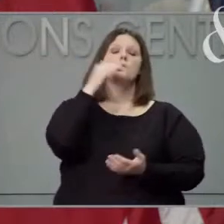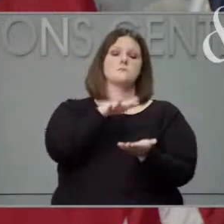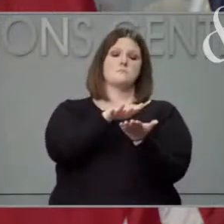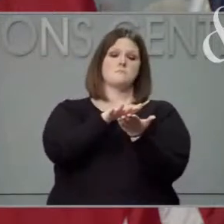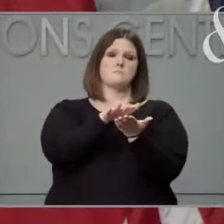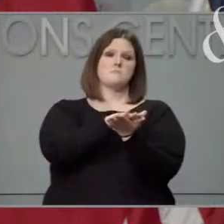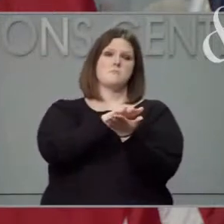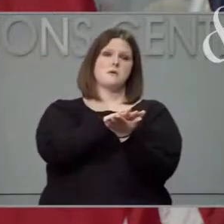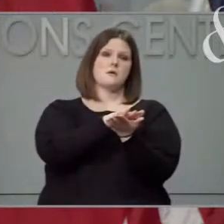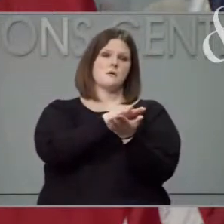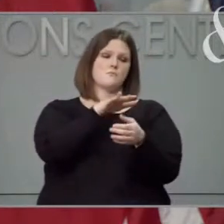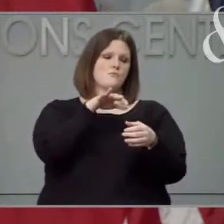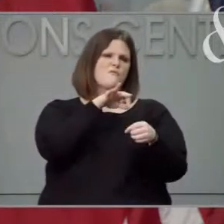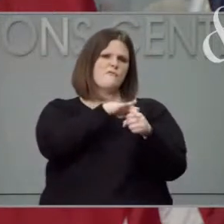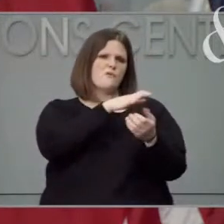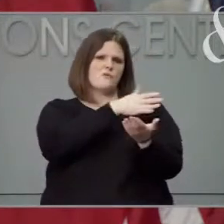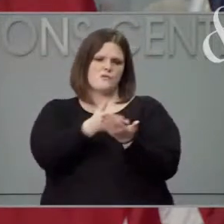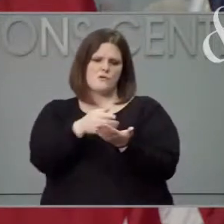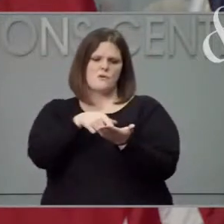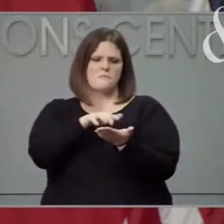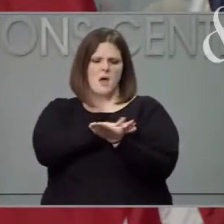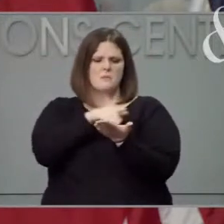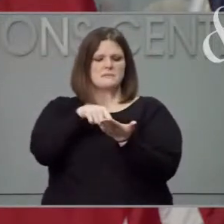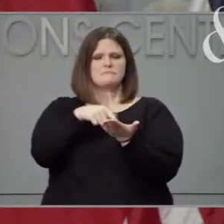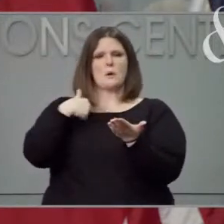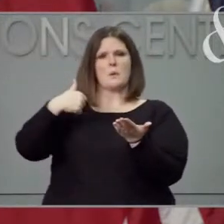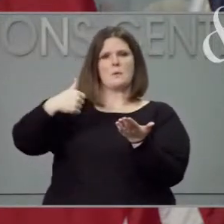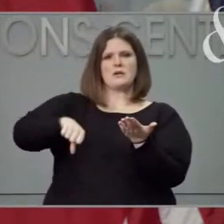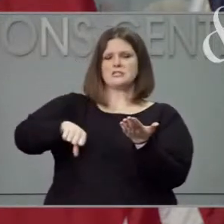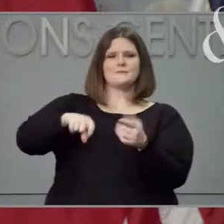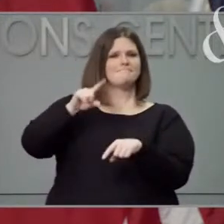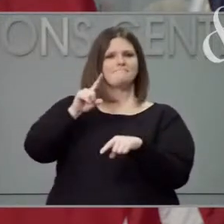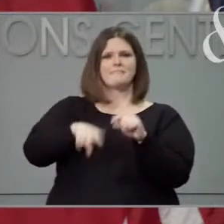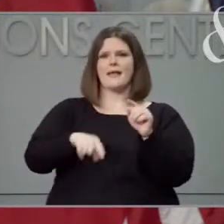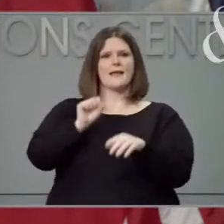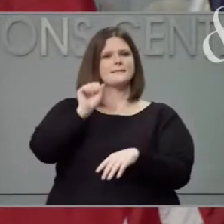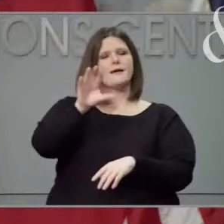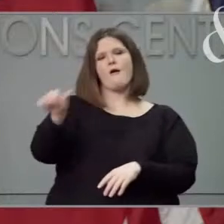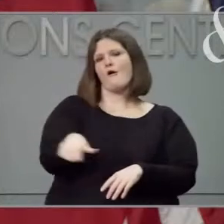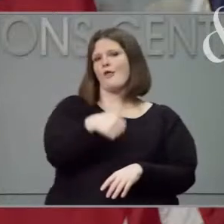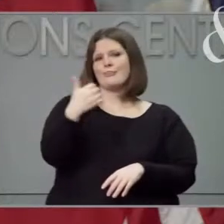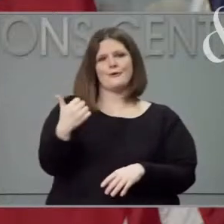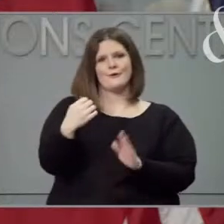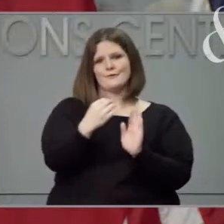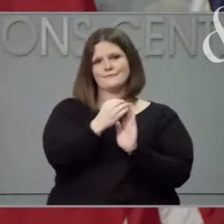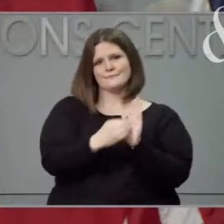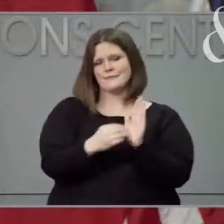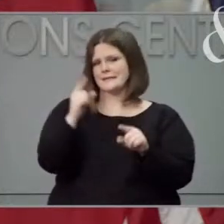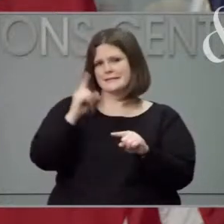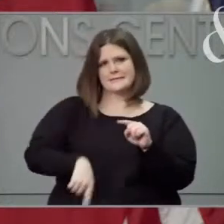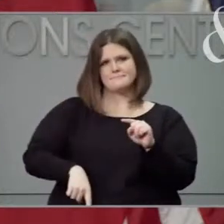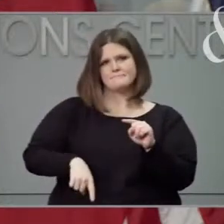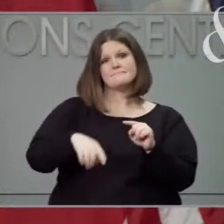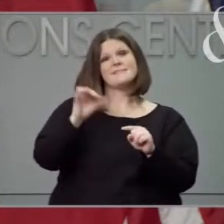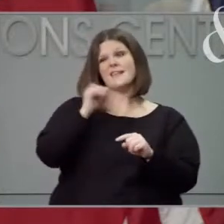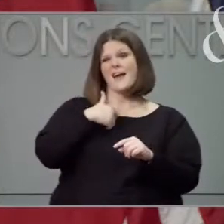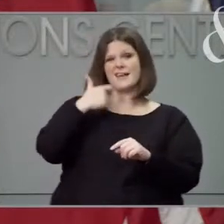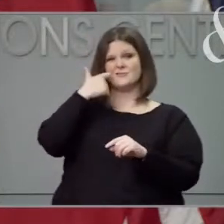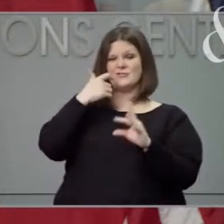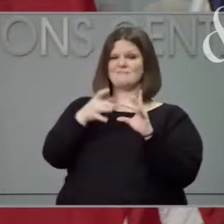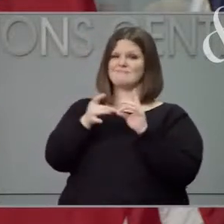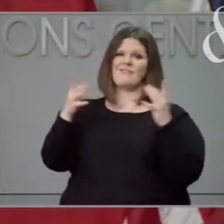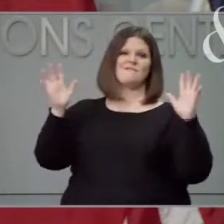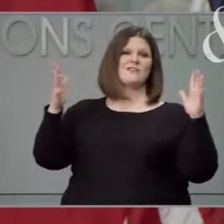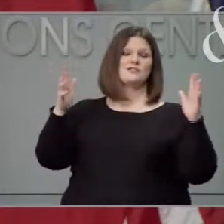to be spoiled or rejected, we cannot reissue a ballot at this time. As I indicated, all ballots have